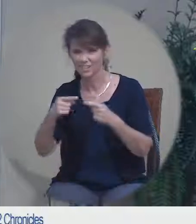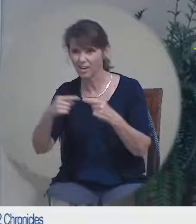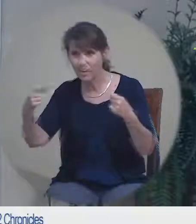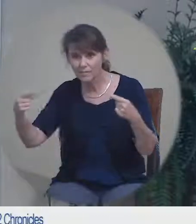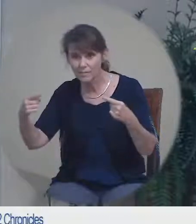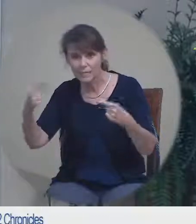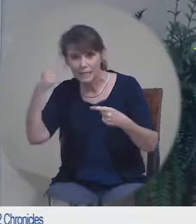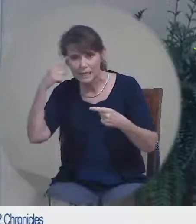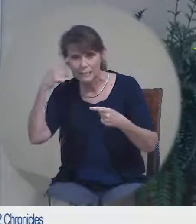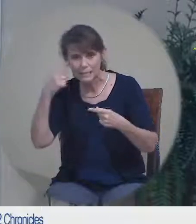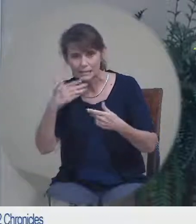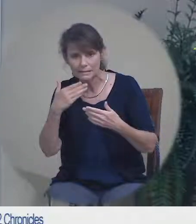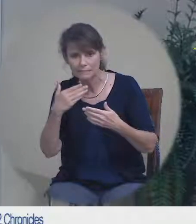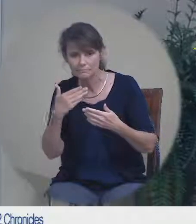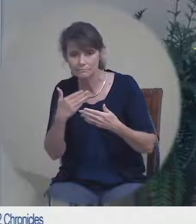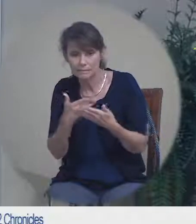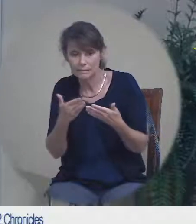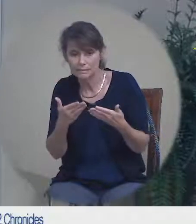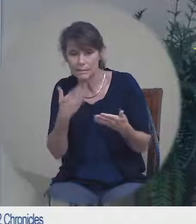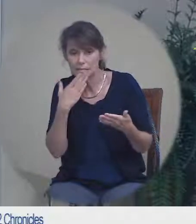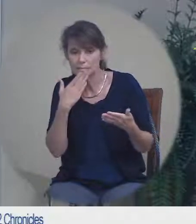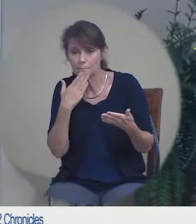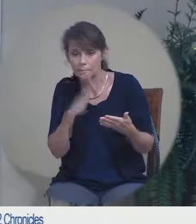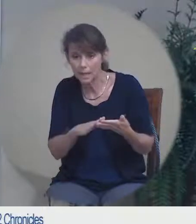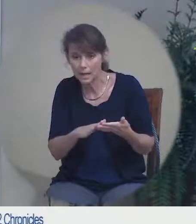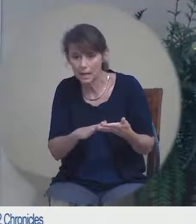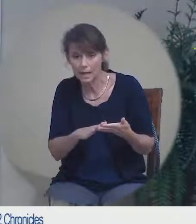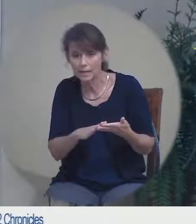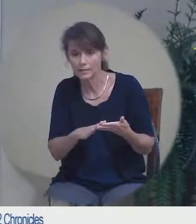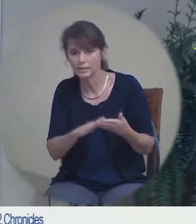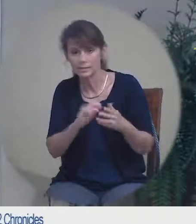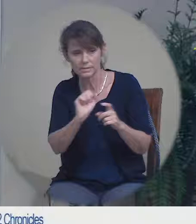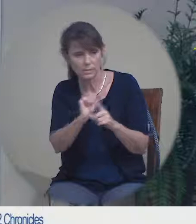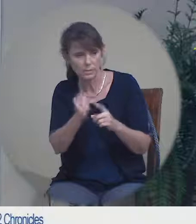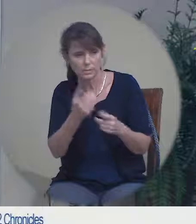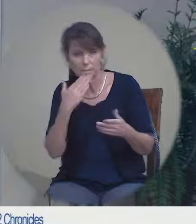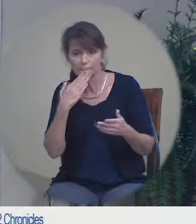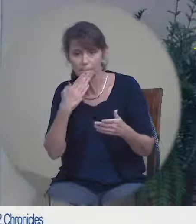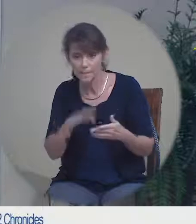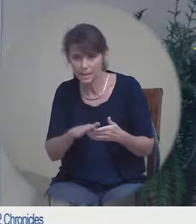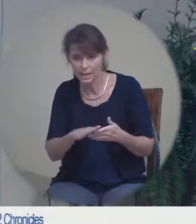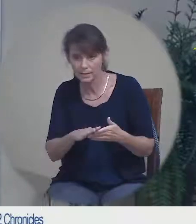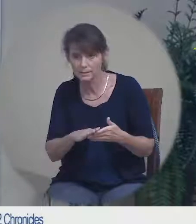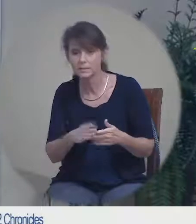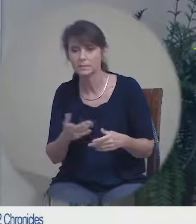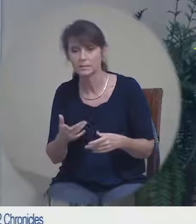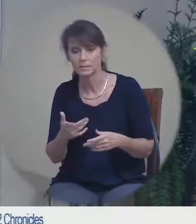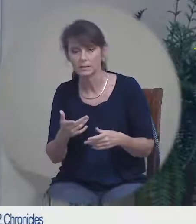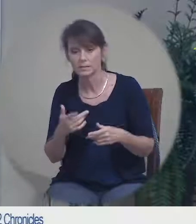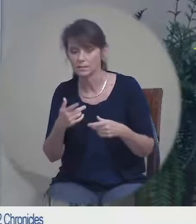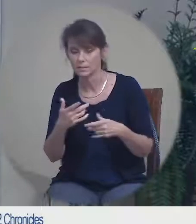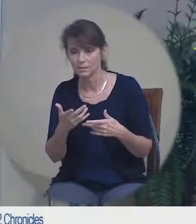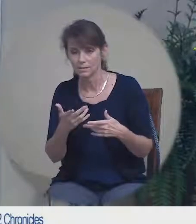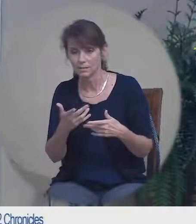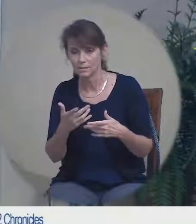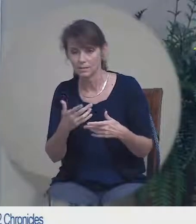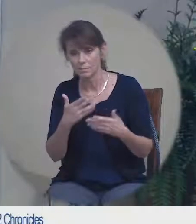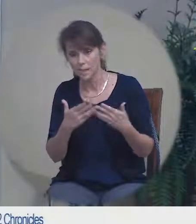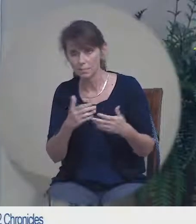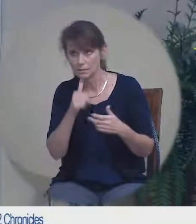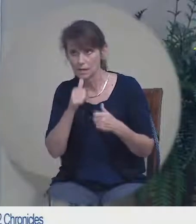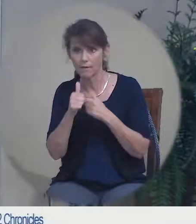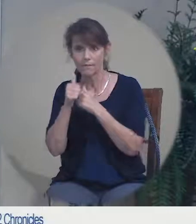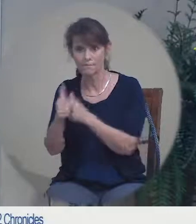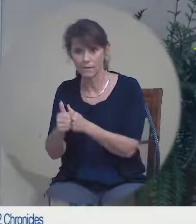think when things are bad, right, they're wicked. Well, the fact of the matter is God is blessing them during this period of time and giving